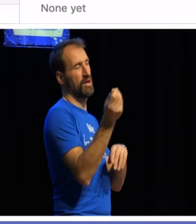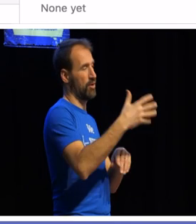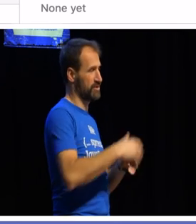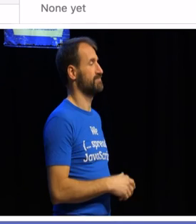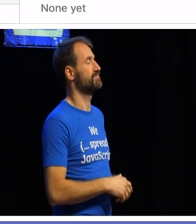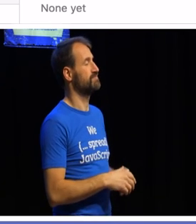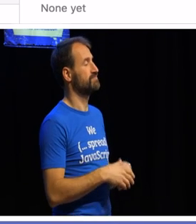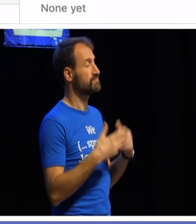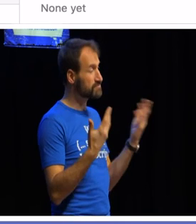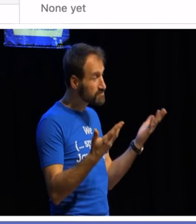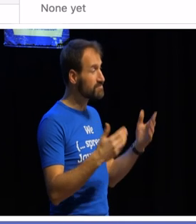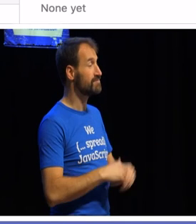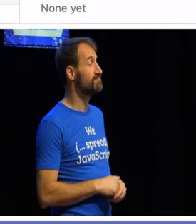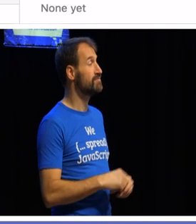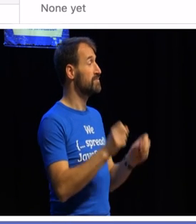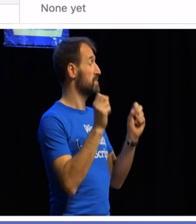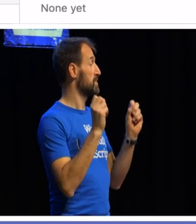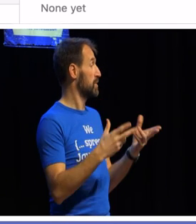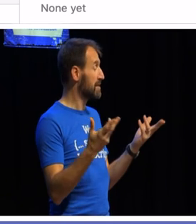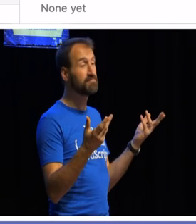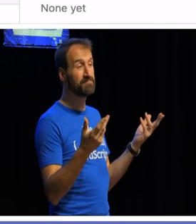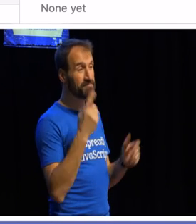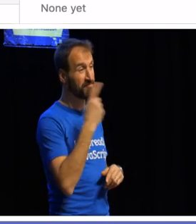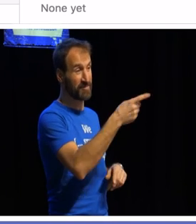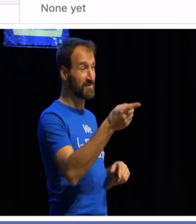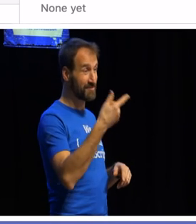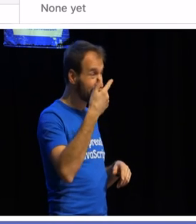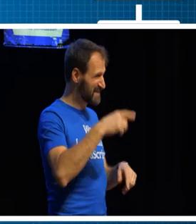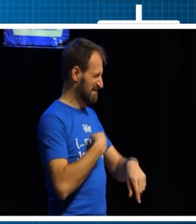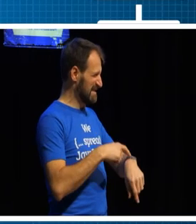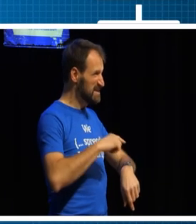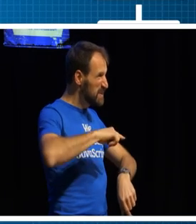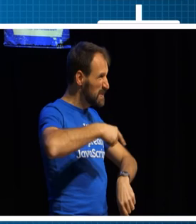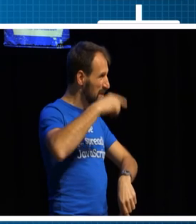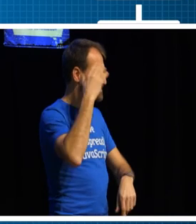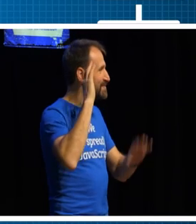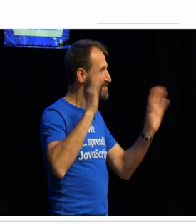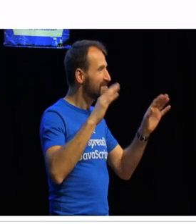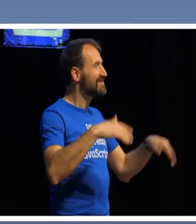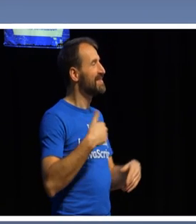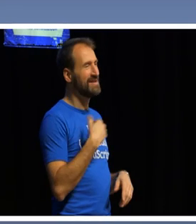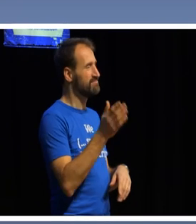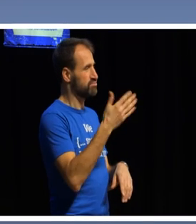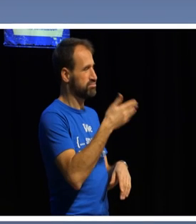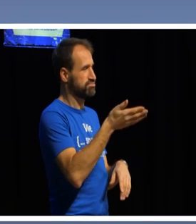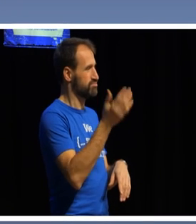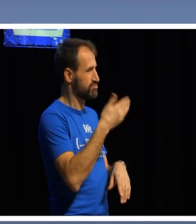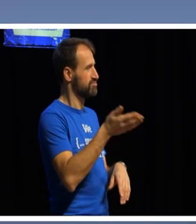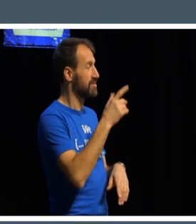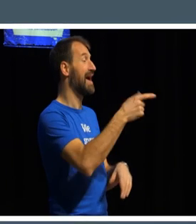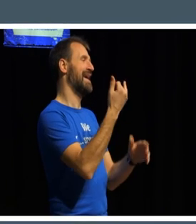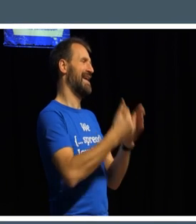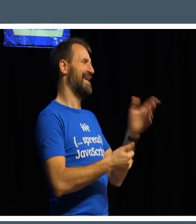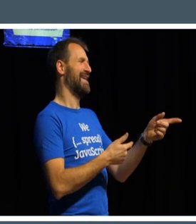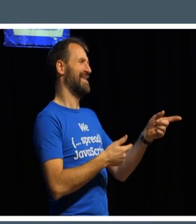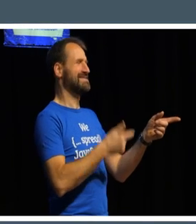discussed. Right, well, I've got no time, so I'm going to skip this section. Look at that, it's probably really